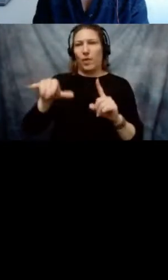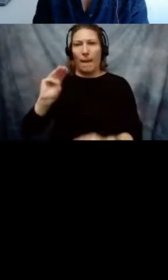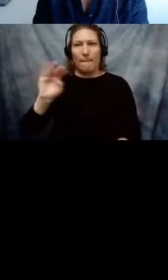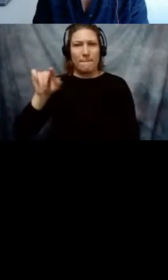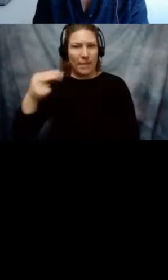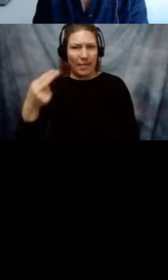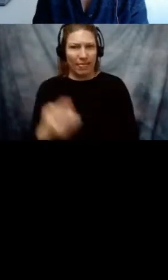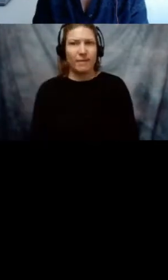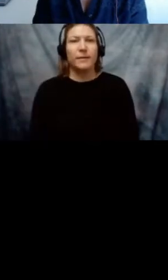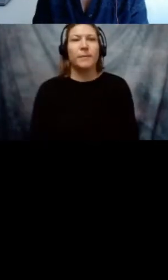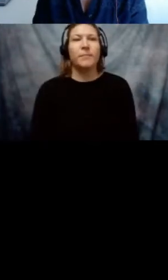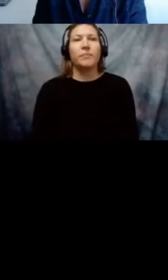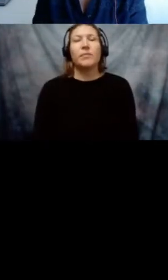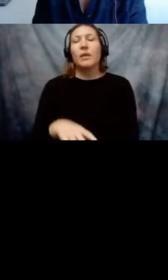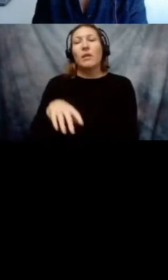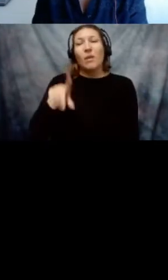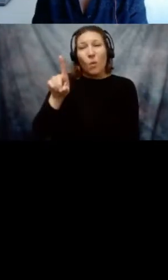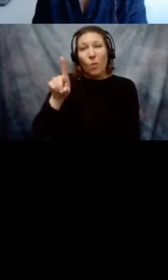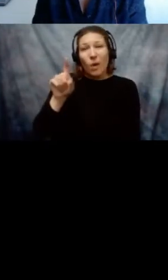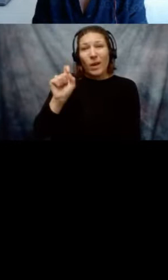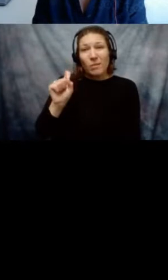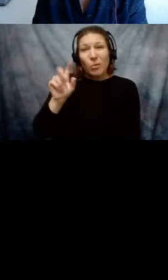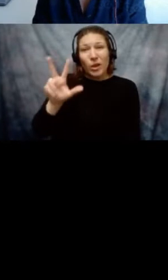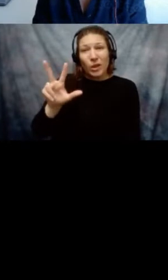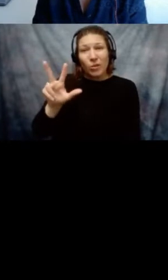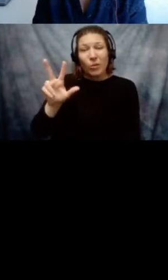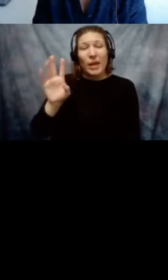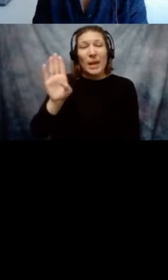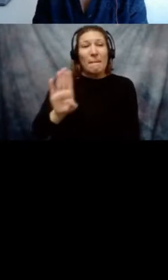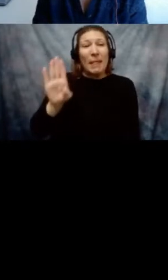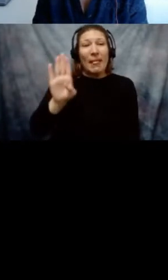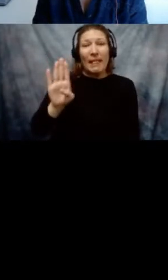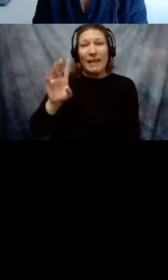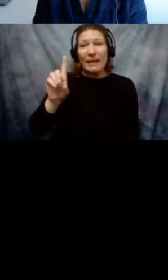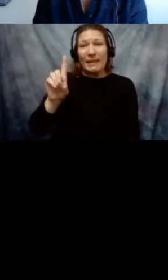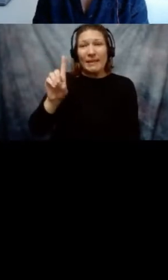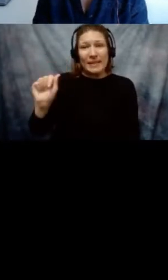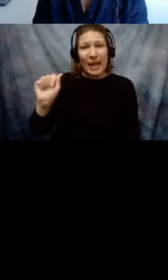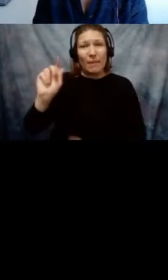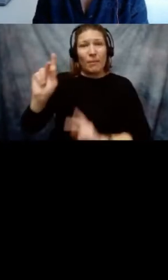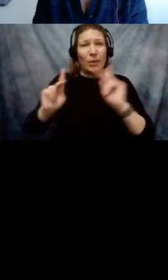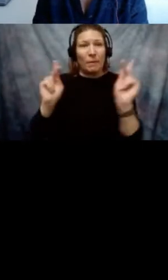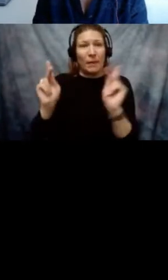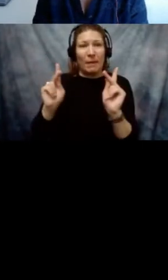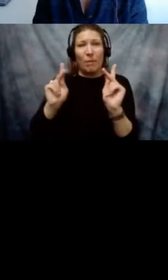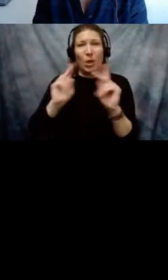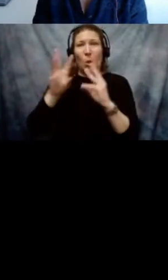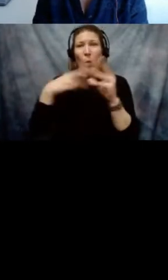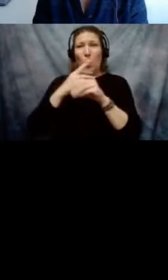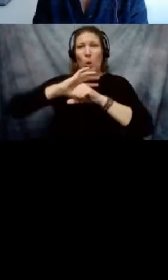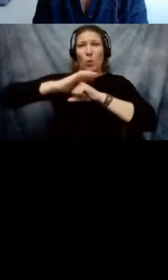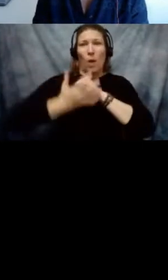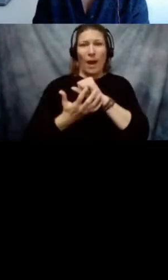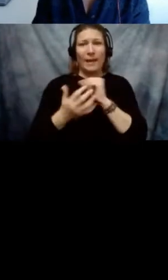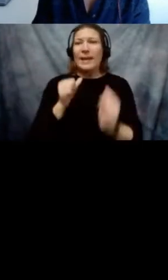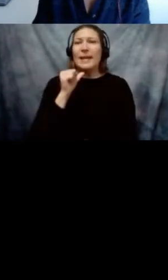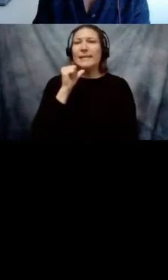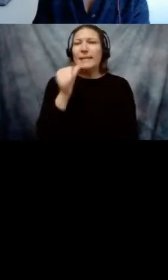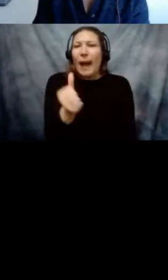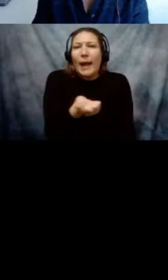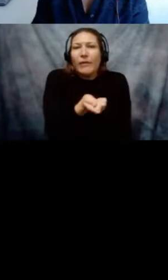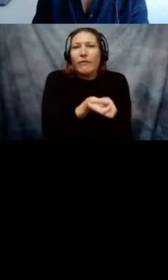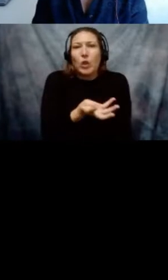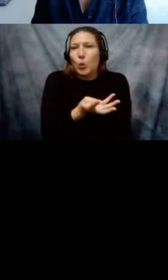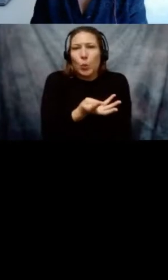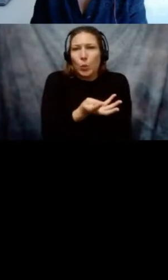is 1.3 billion disabled people worldwide is not a niche, it's a demographic megatrend, which I hope you'll